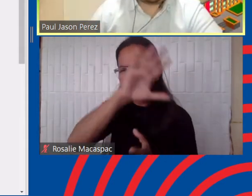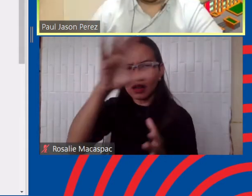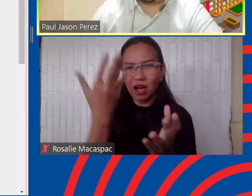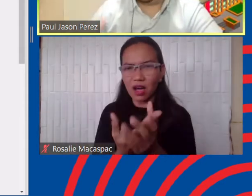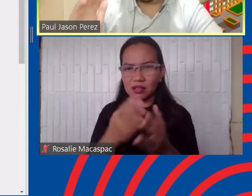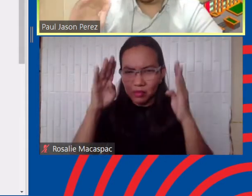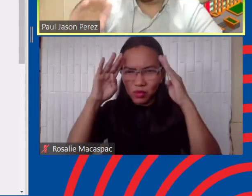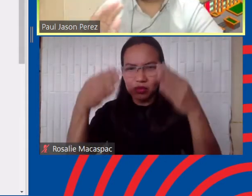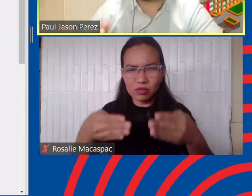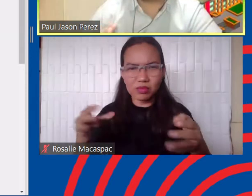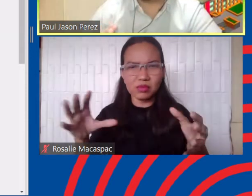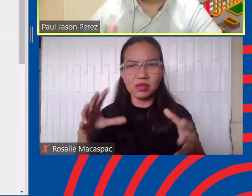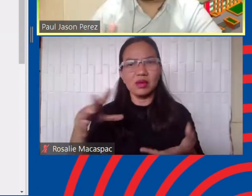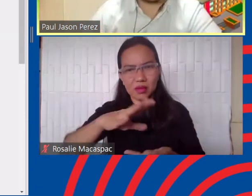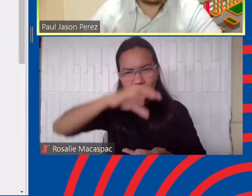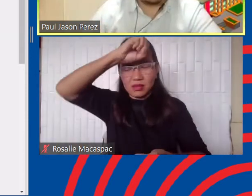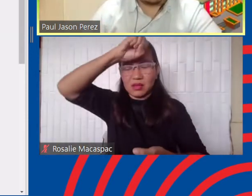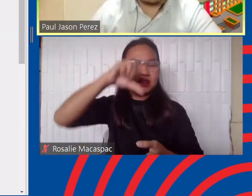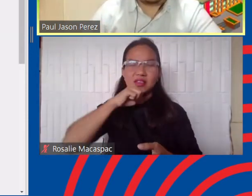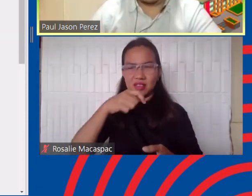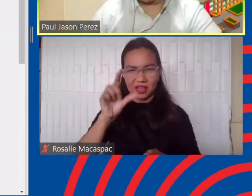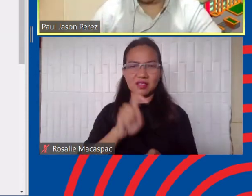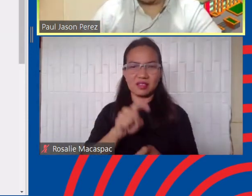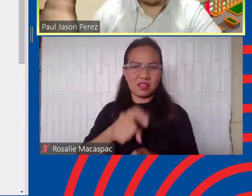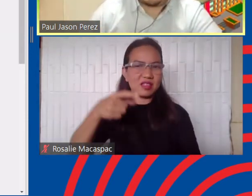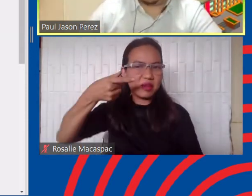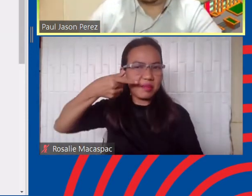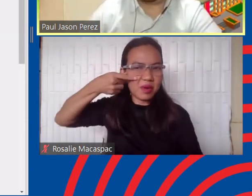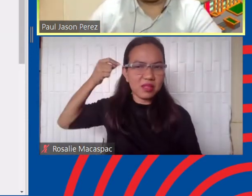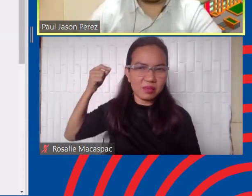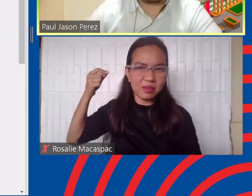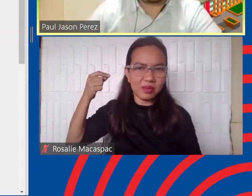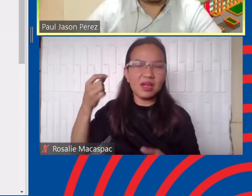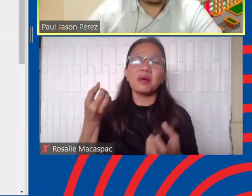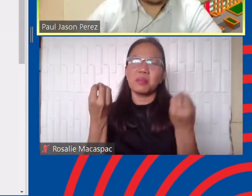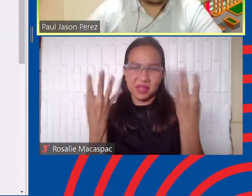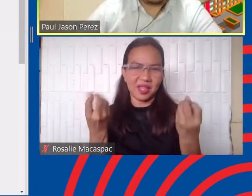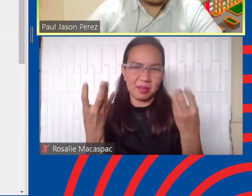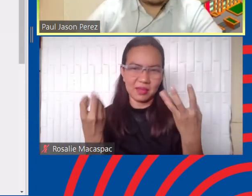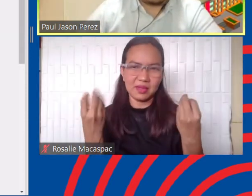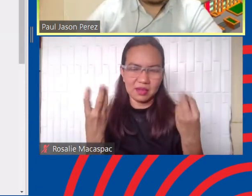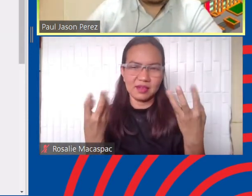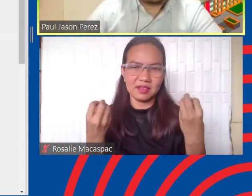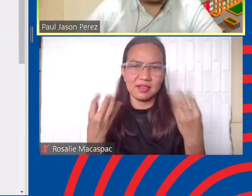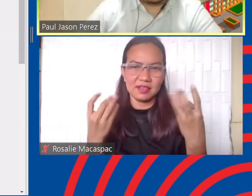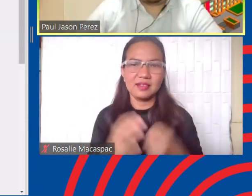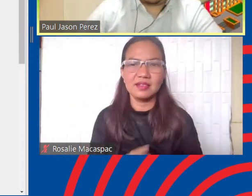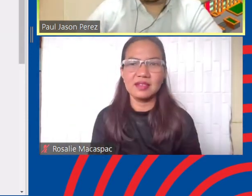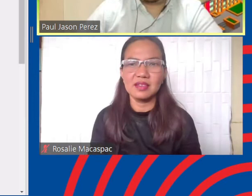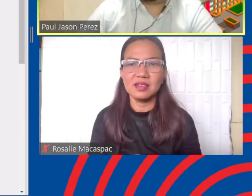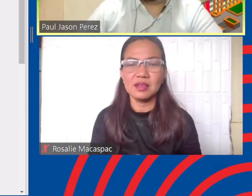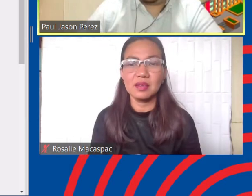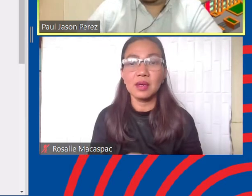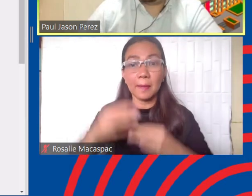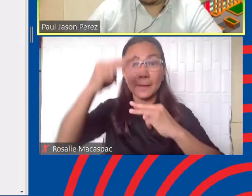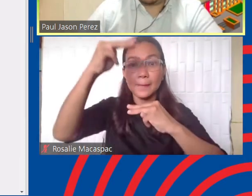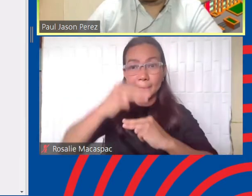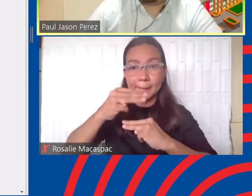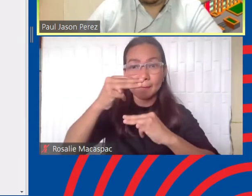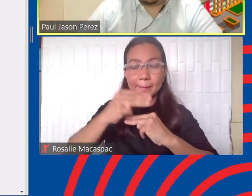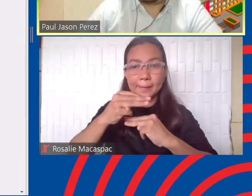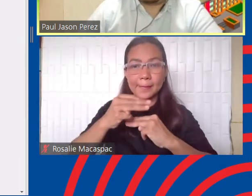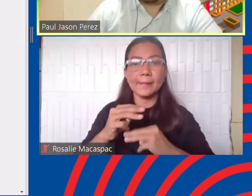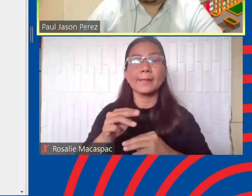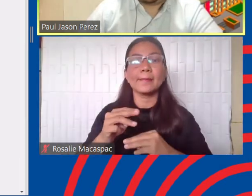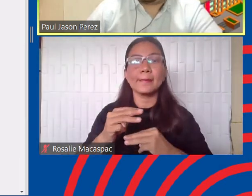different metadata. That's impossible because there's so many. No, at the minimum, we should